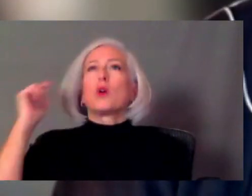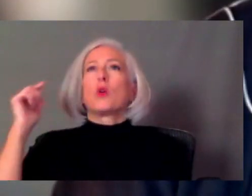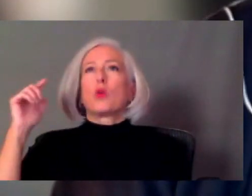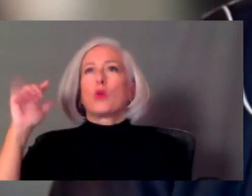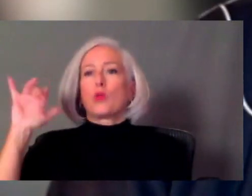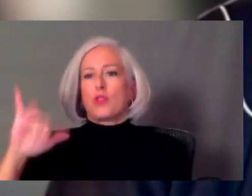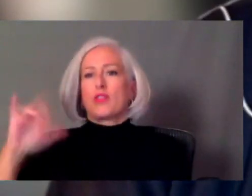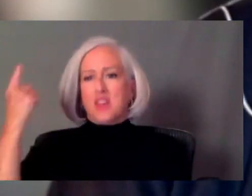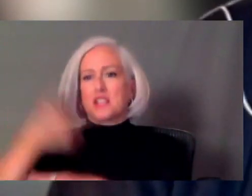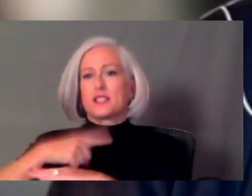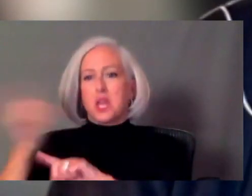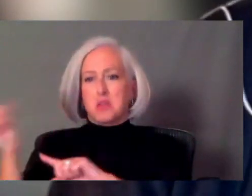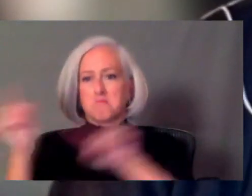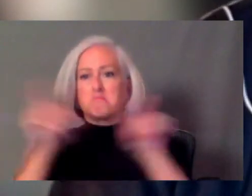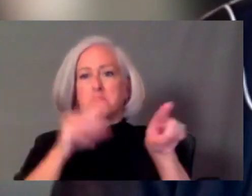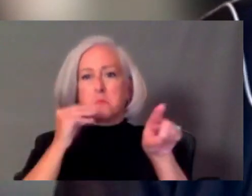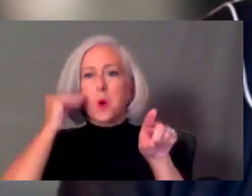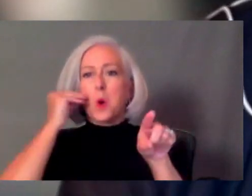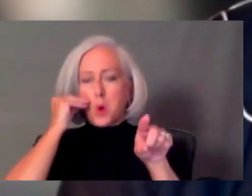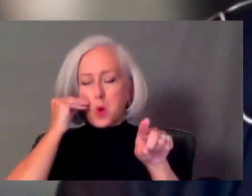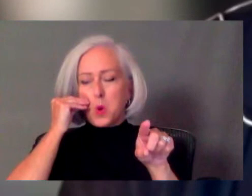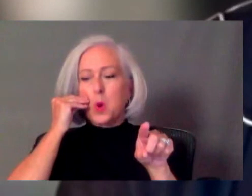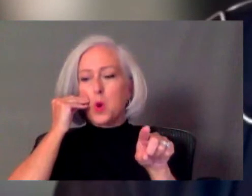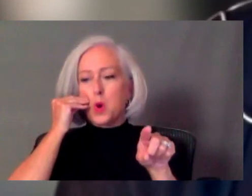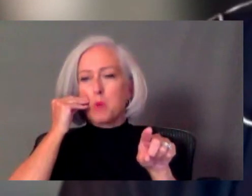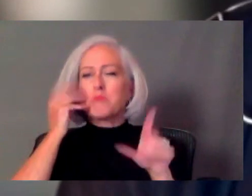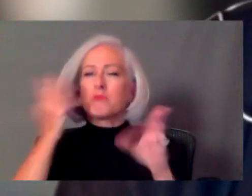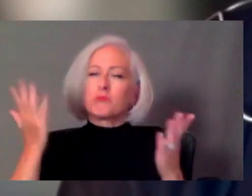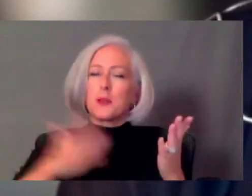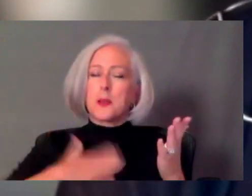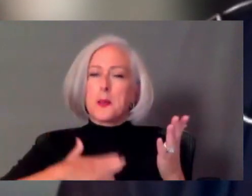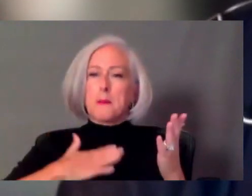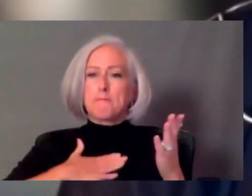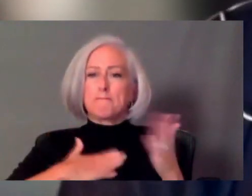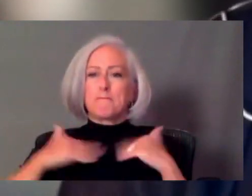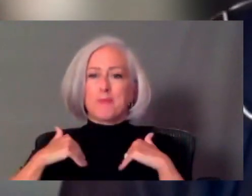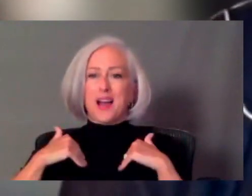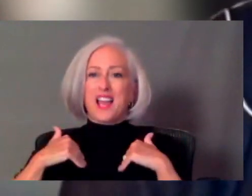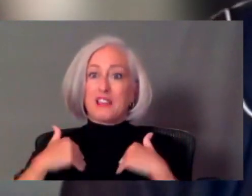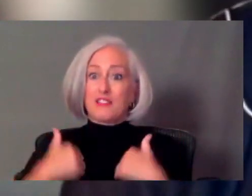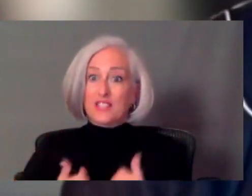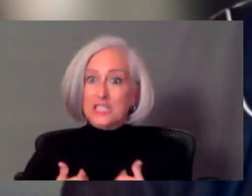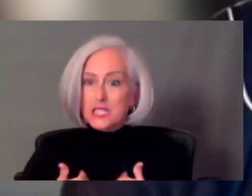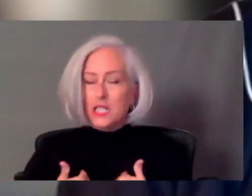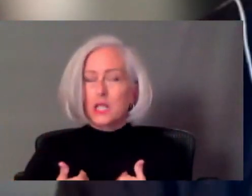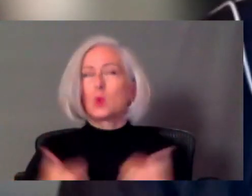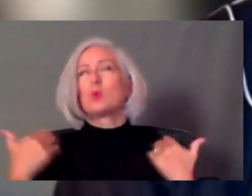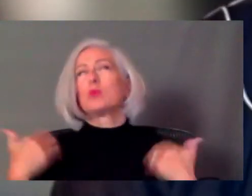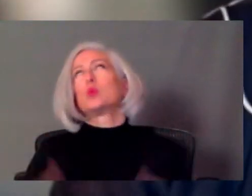little better, but I was also losing my taste and smell at that time.